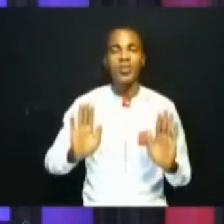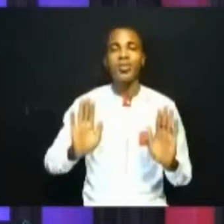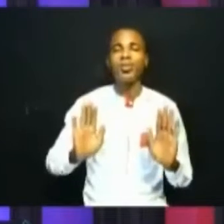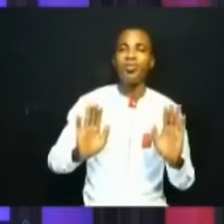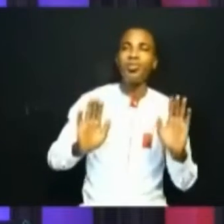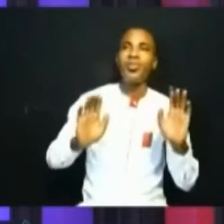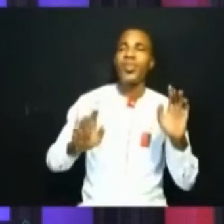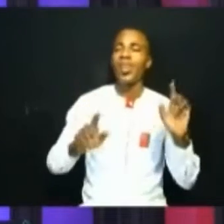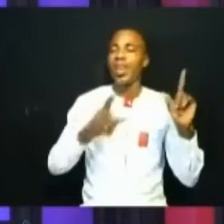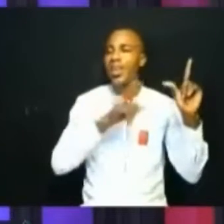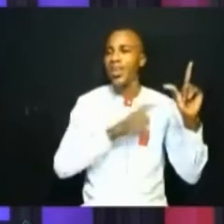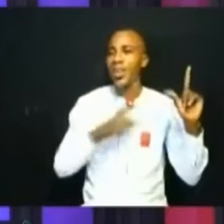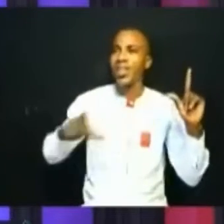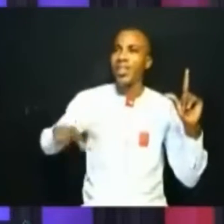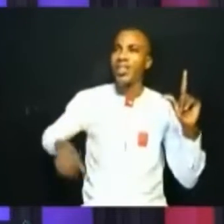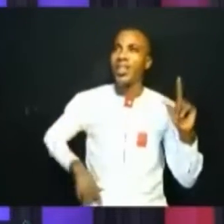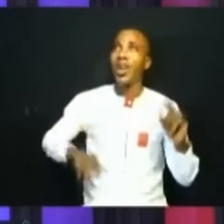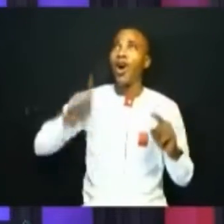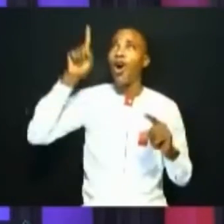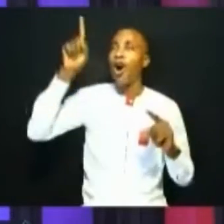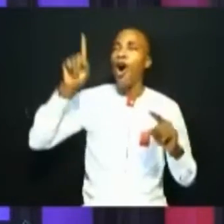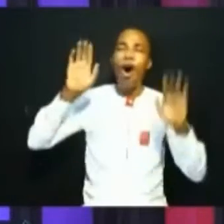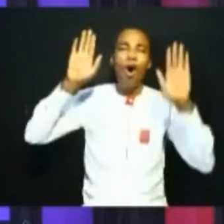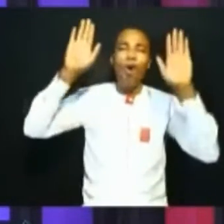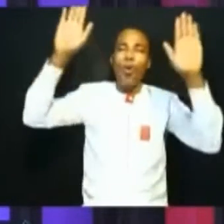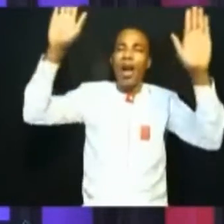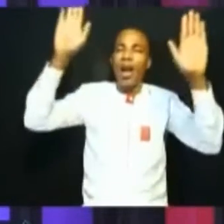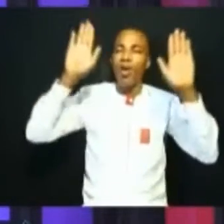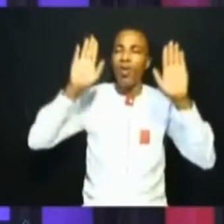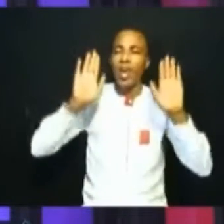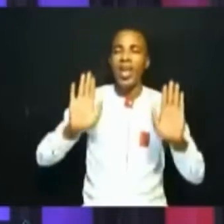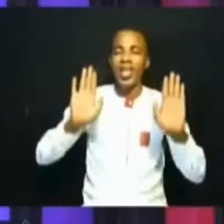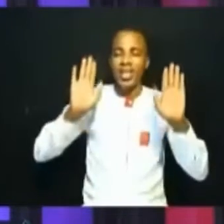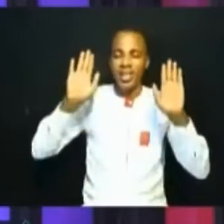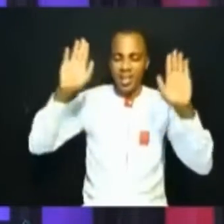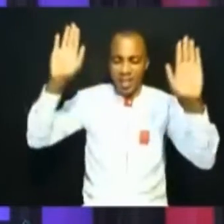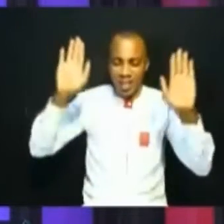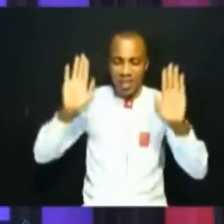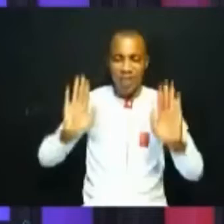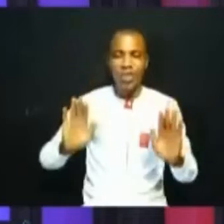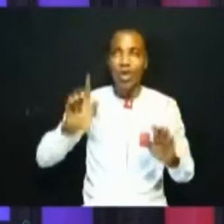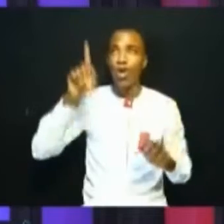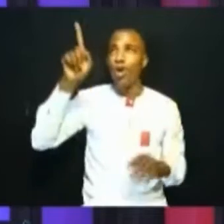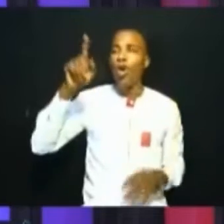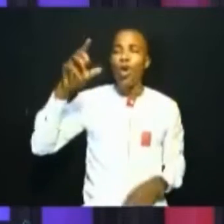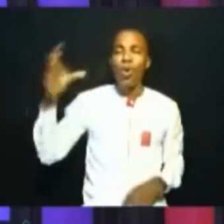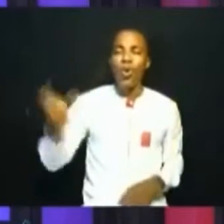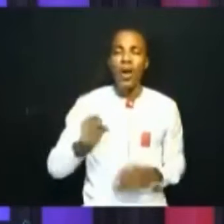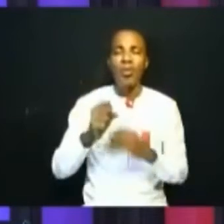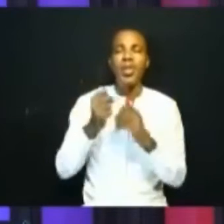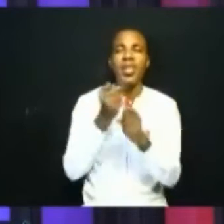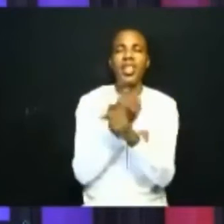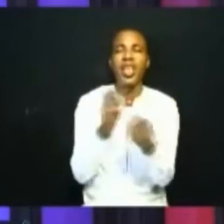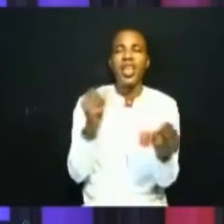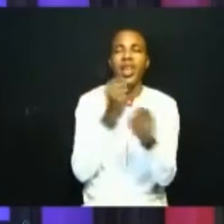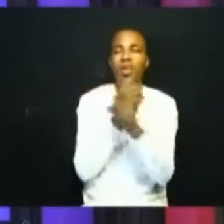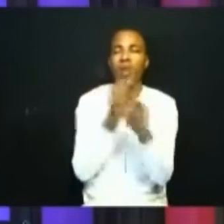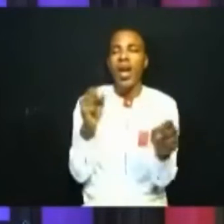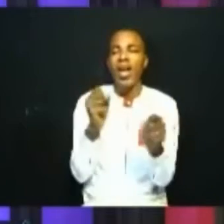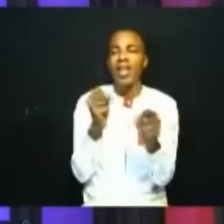Owanwani, Awurade ye Owanwani, wama ne nkwagye aben no, wama